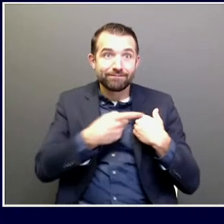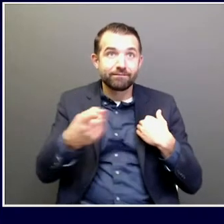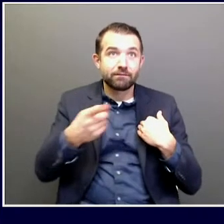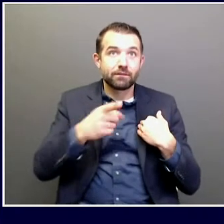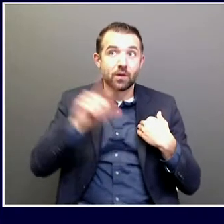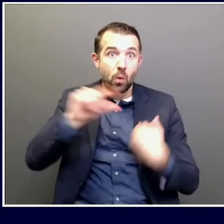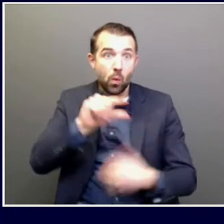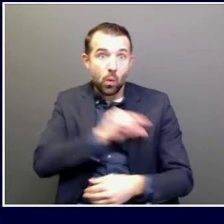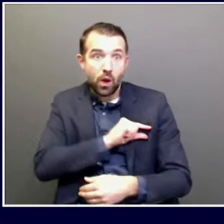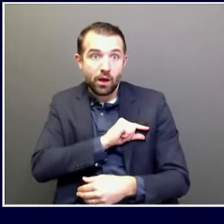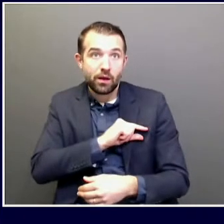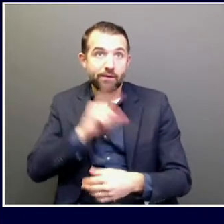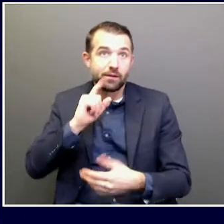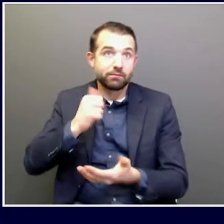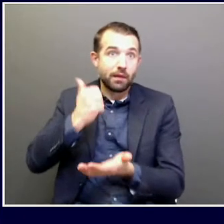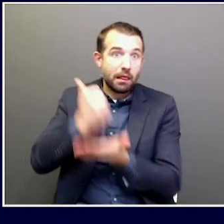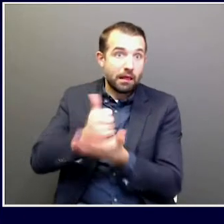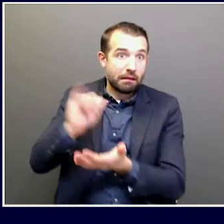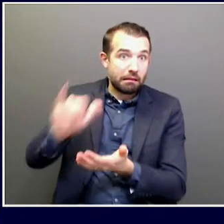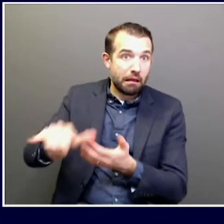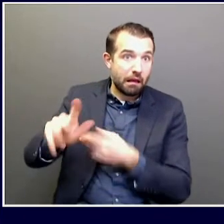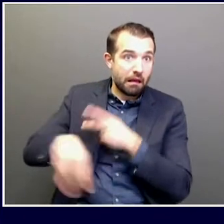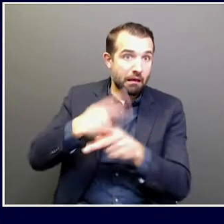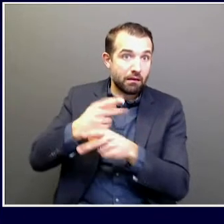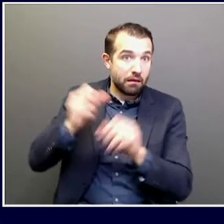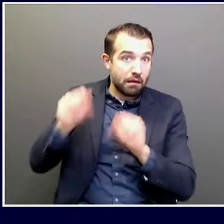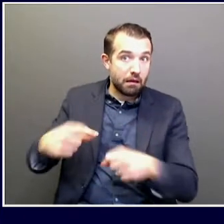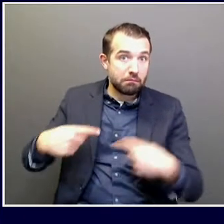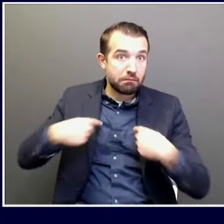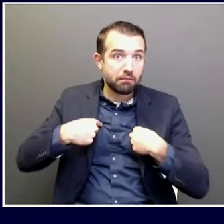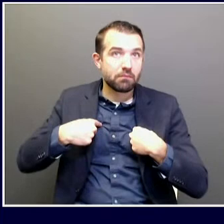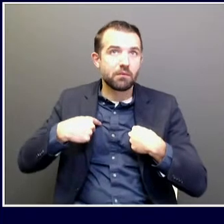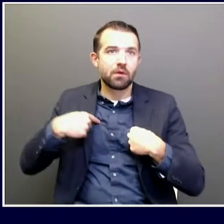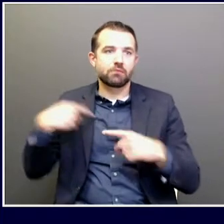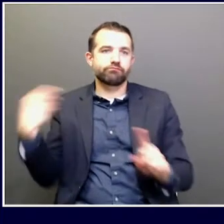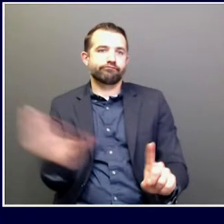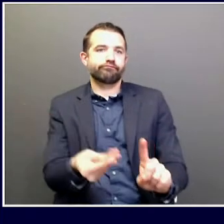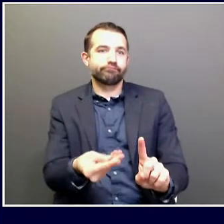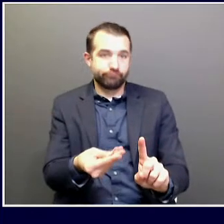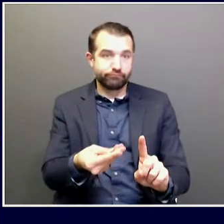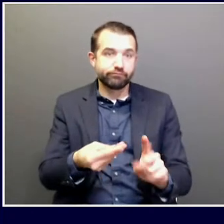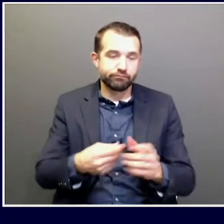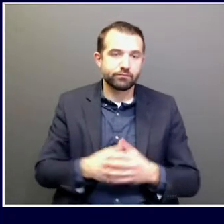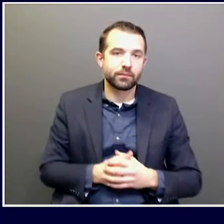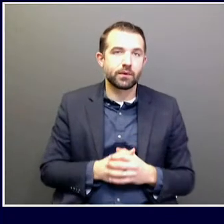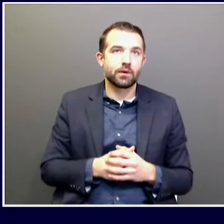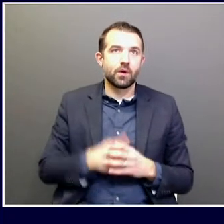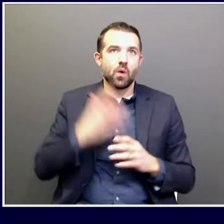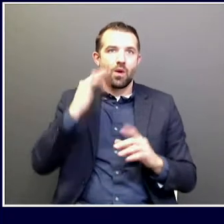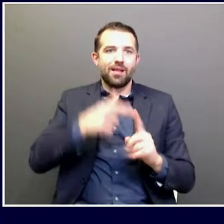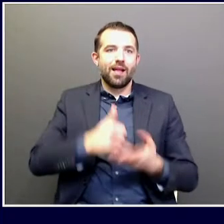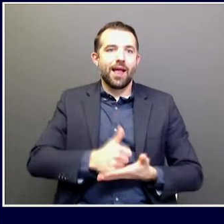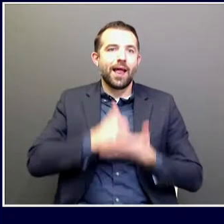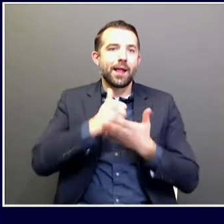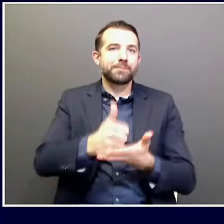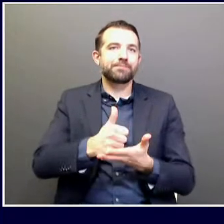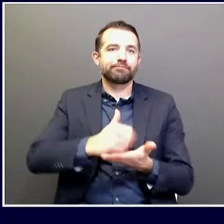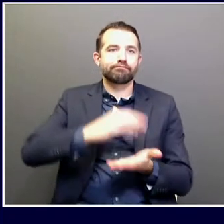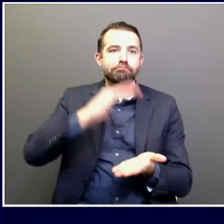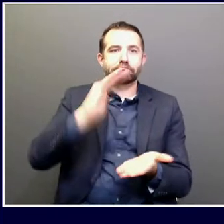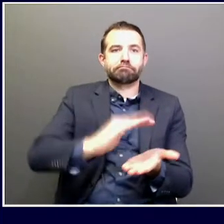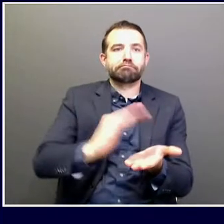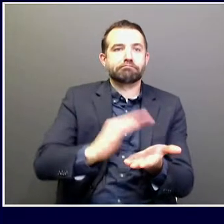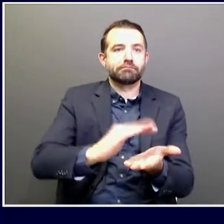that monoclonal antibody treatment. And that prevents the person from becoming more seriously ill